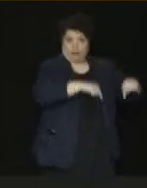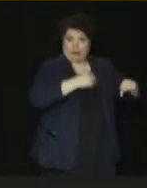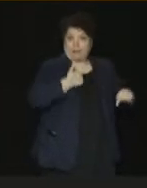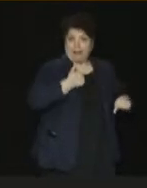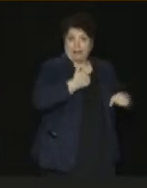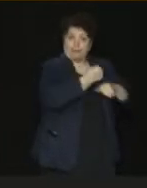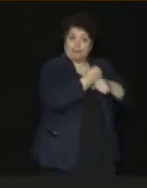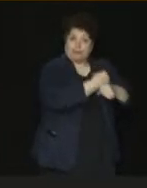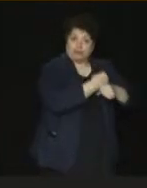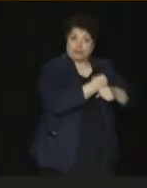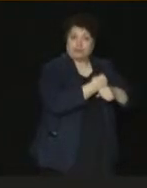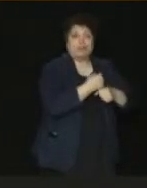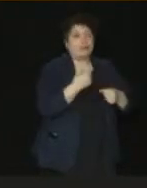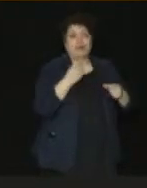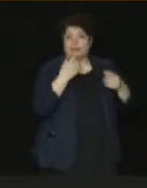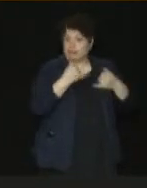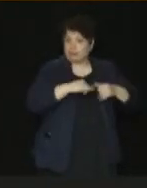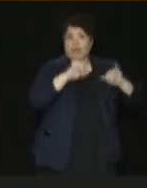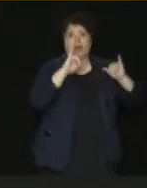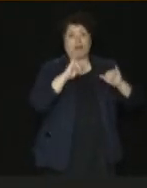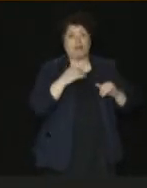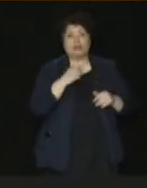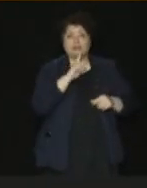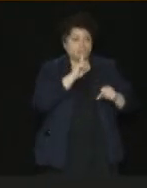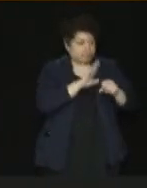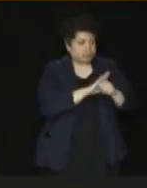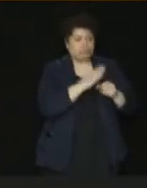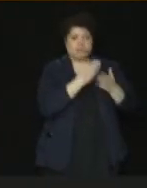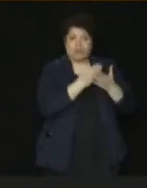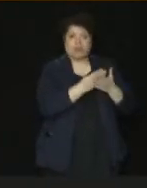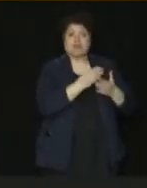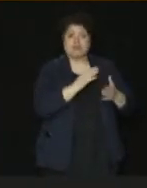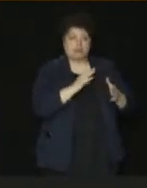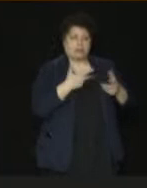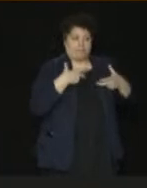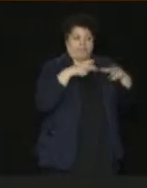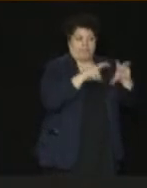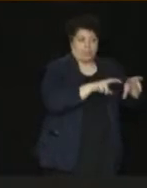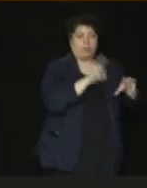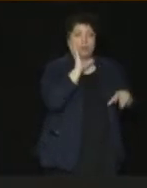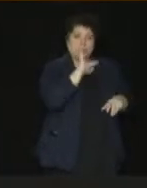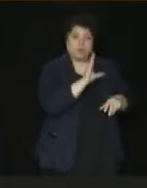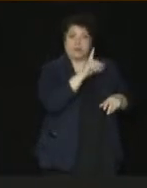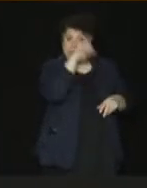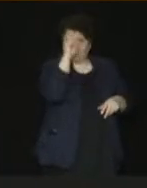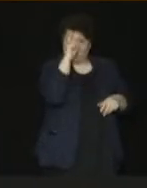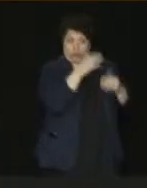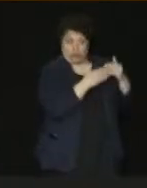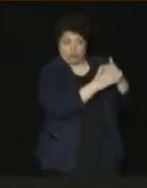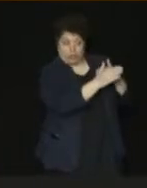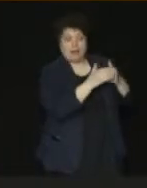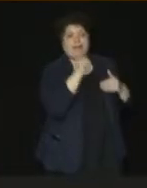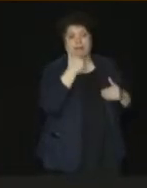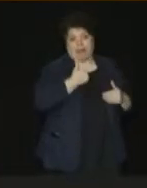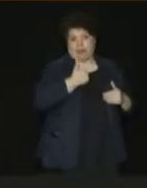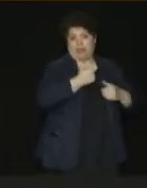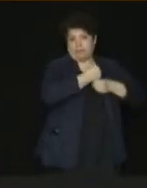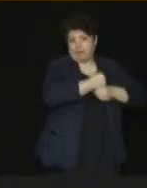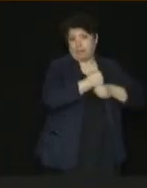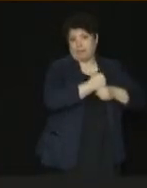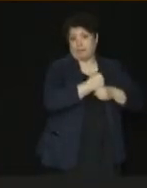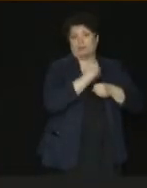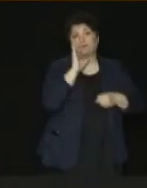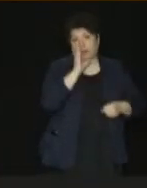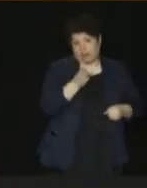that's something that we're continuing to work on. We are going to have domestic capacity after this summer, and in the meantime, we have